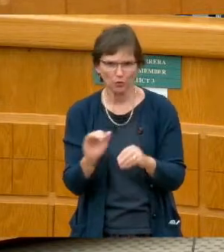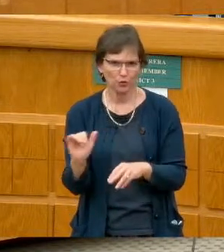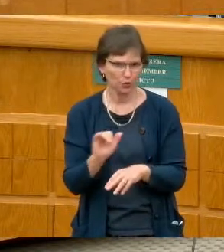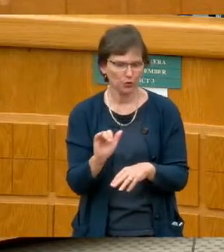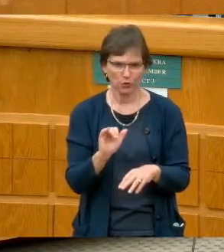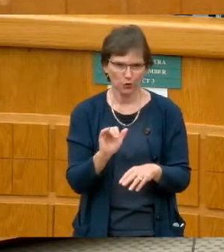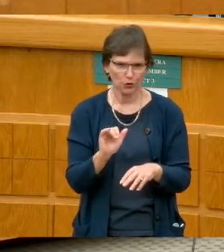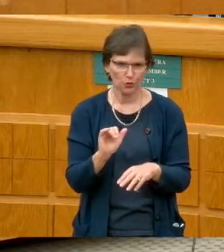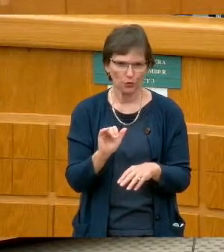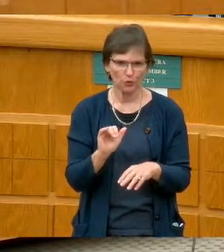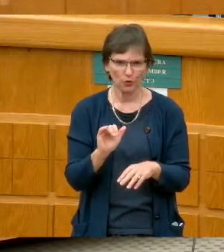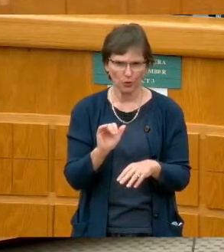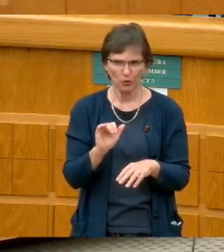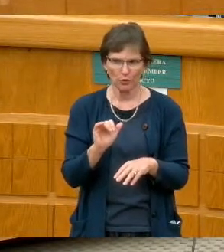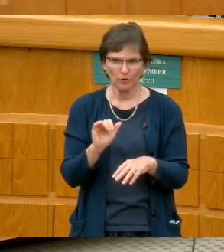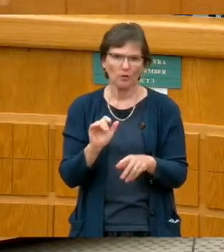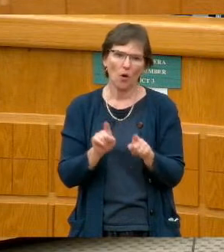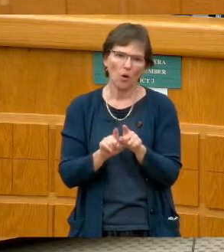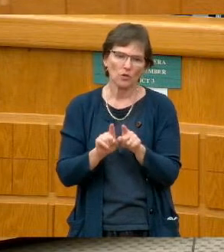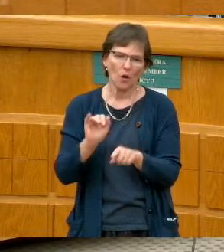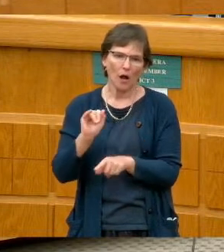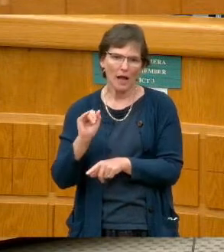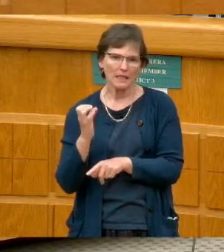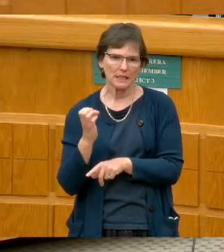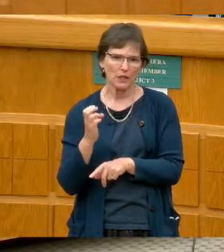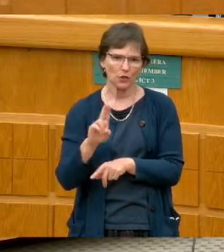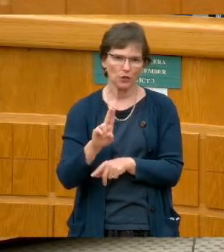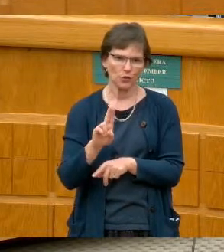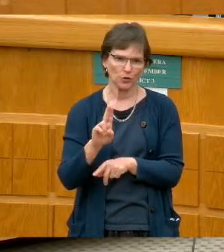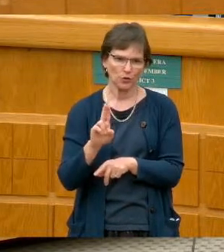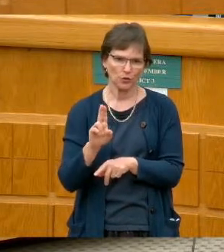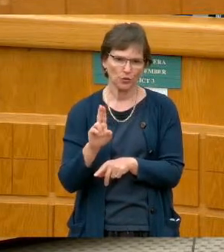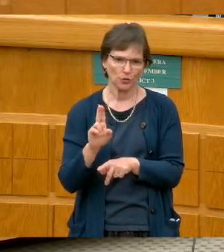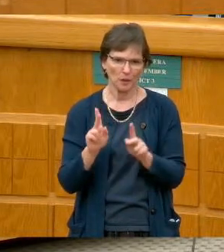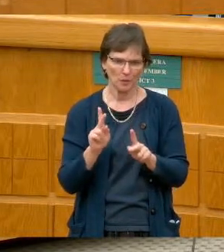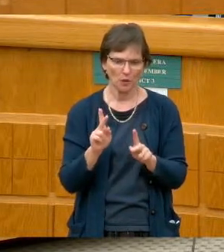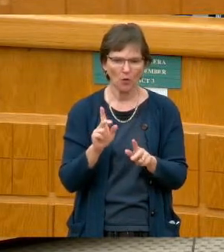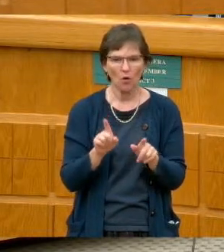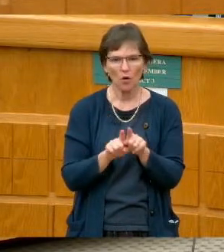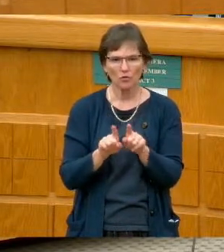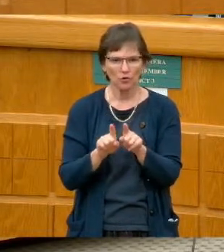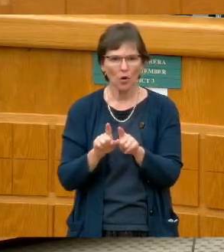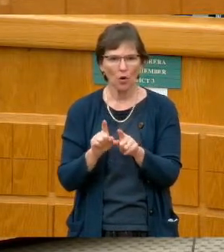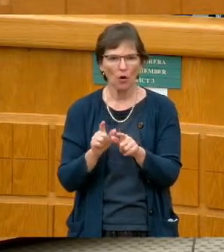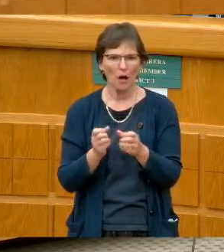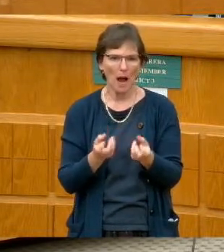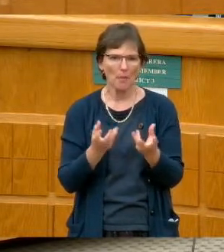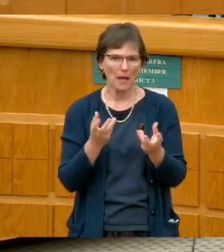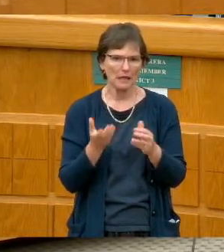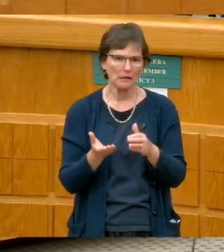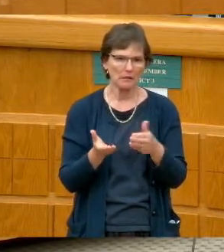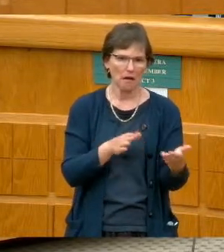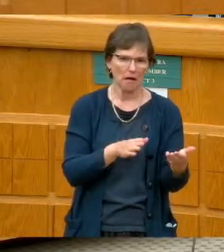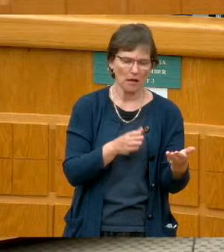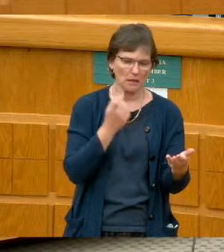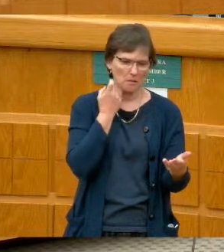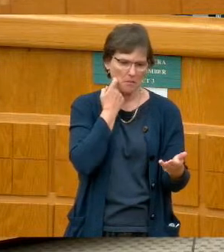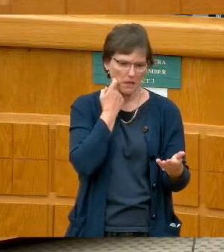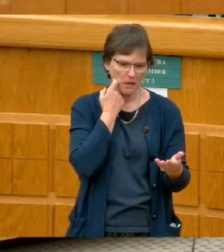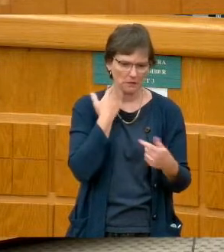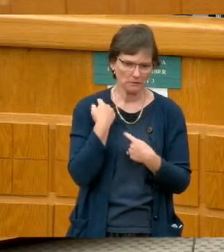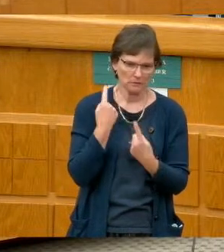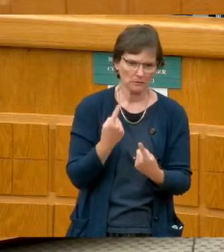to include ICU, and then also talk about number of deaths. And so one thing I'm going to